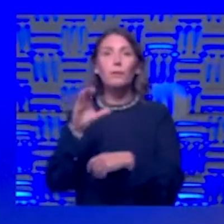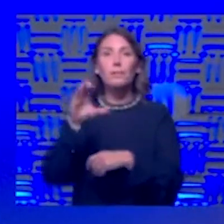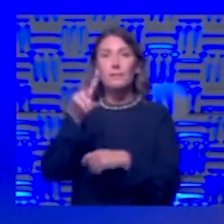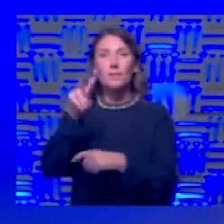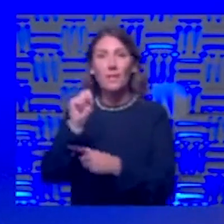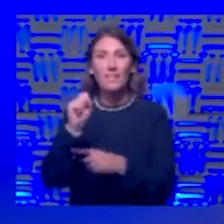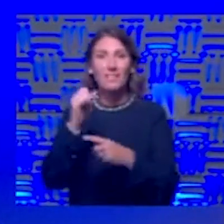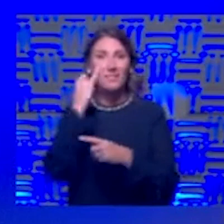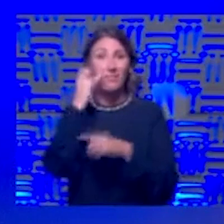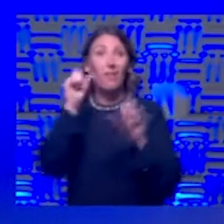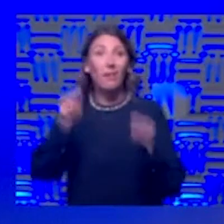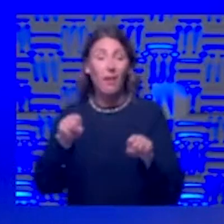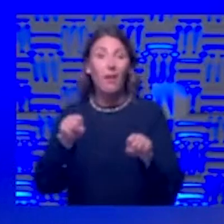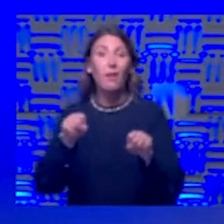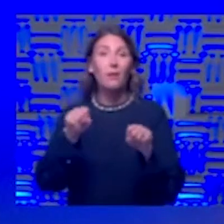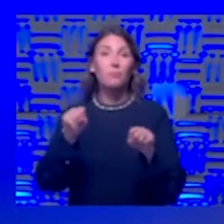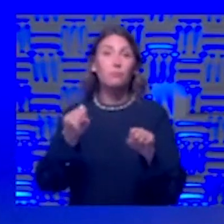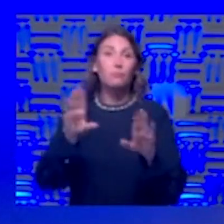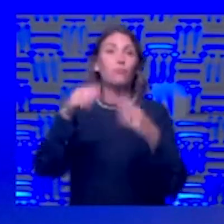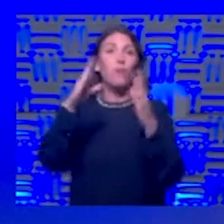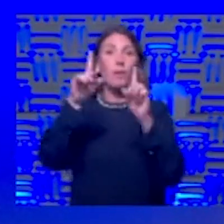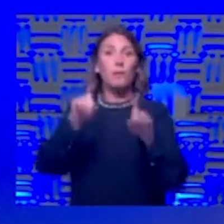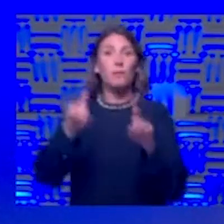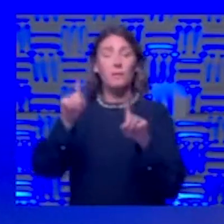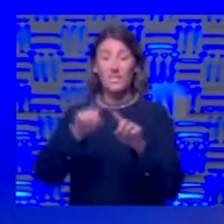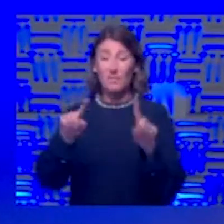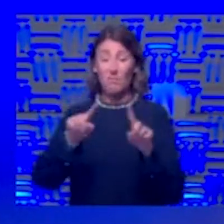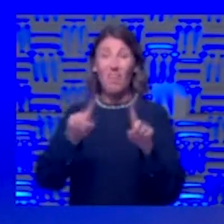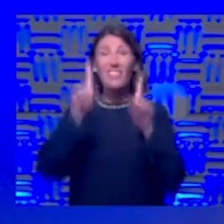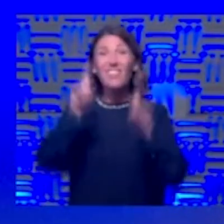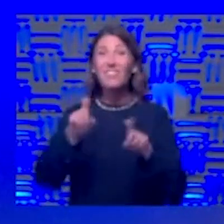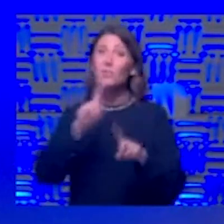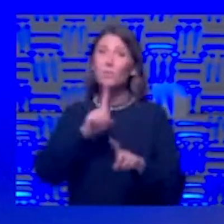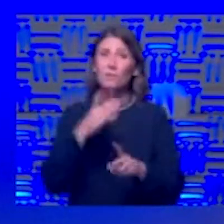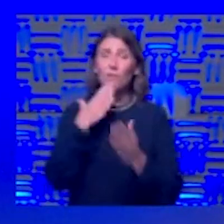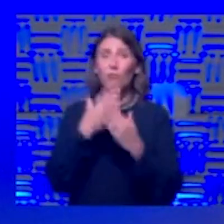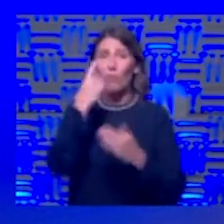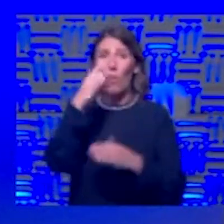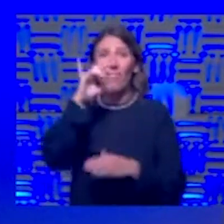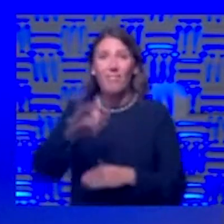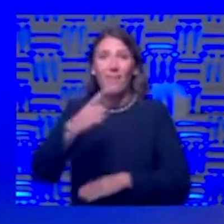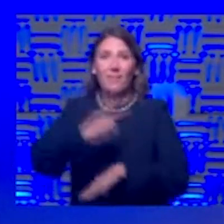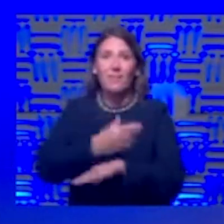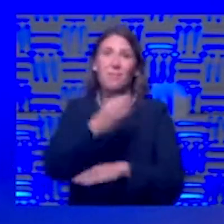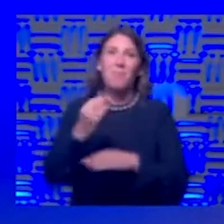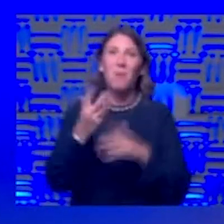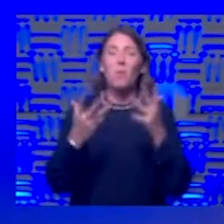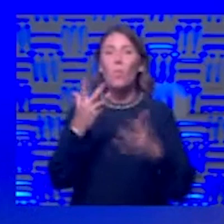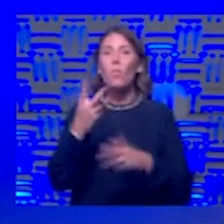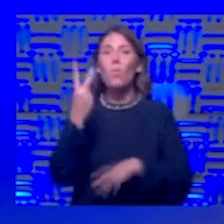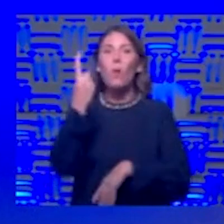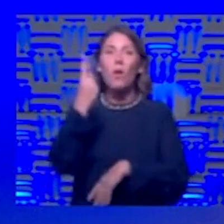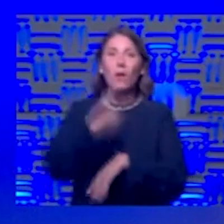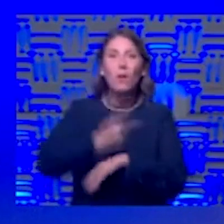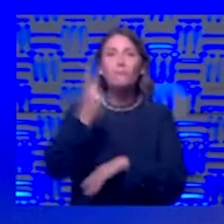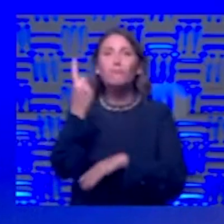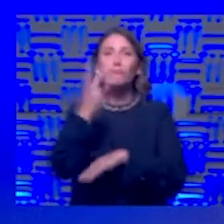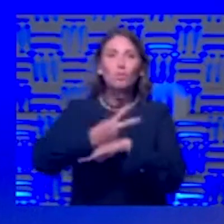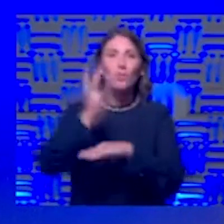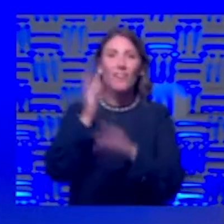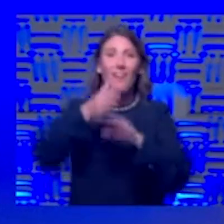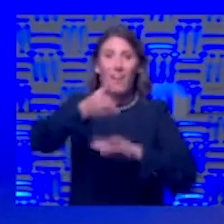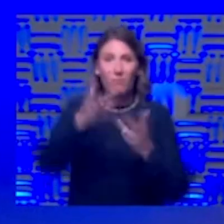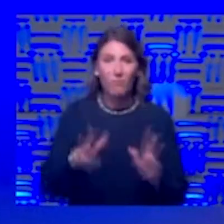do the test. But really that test is good for that day and maybe 1 to 2 days after that. So getting tested again, without